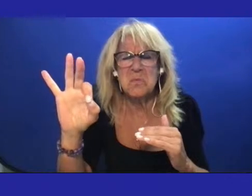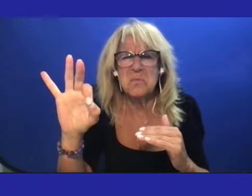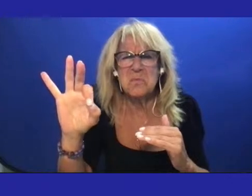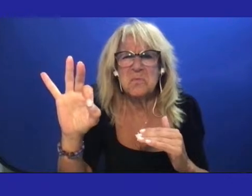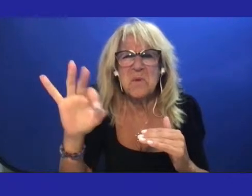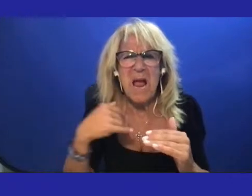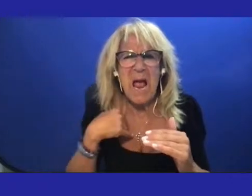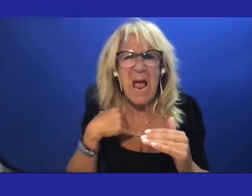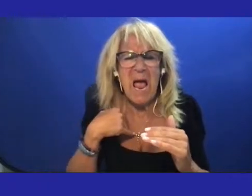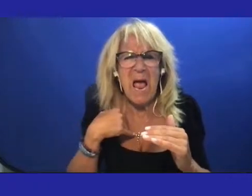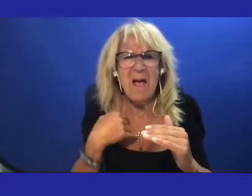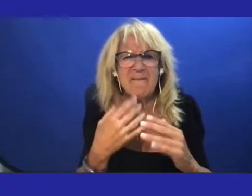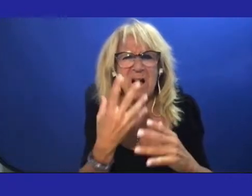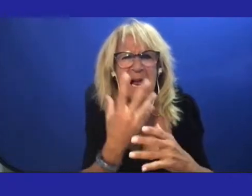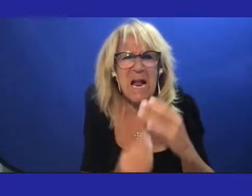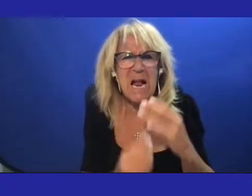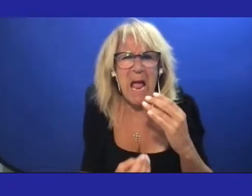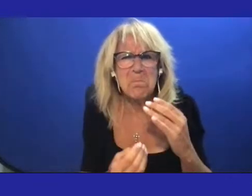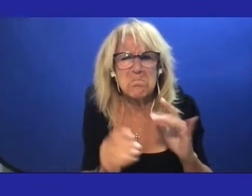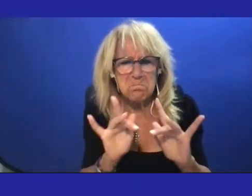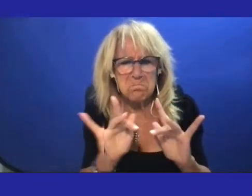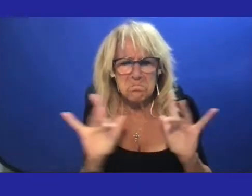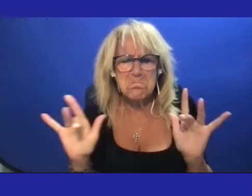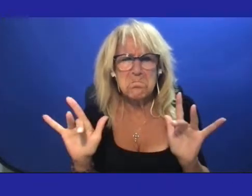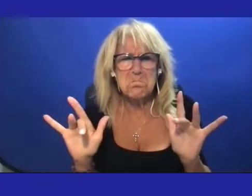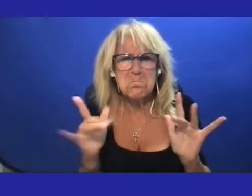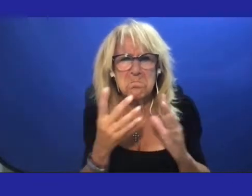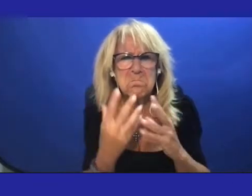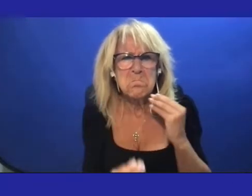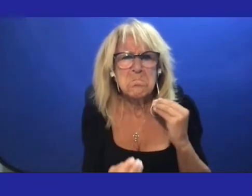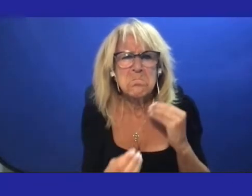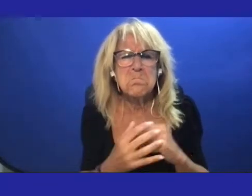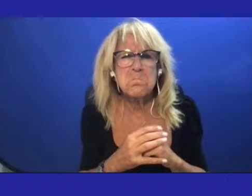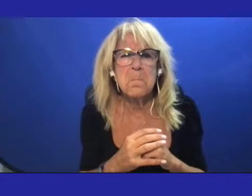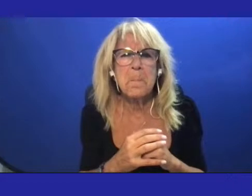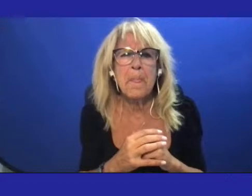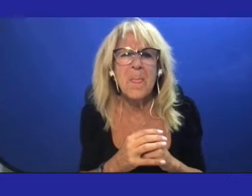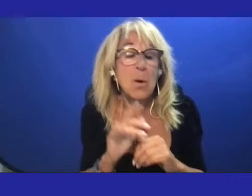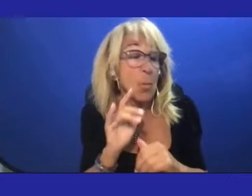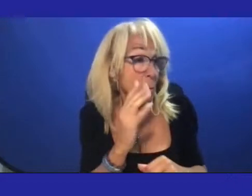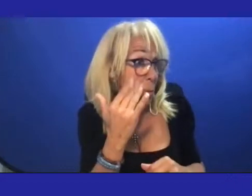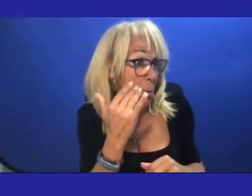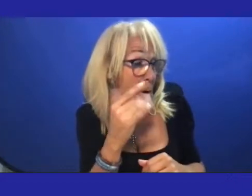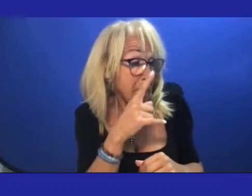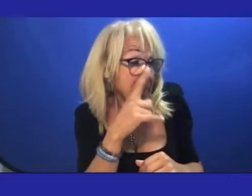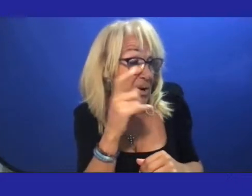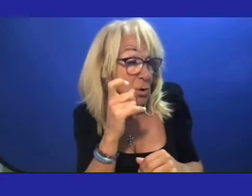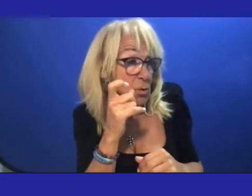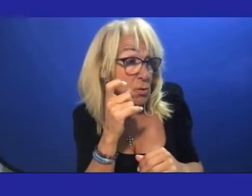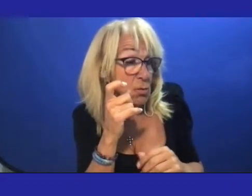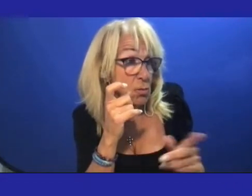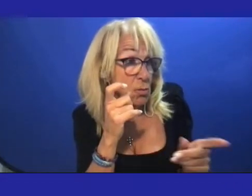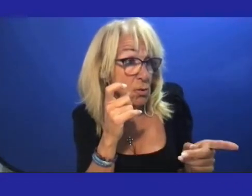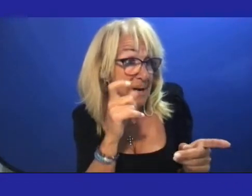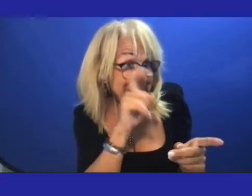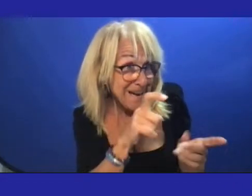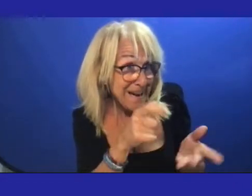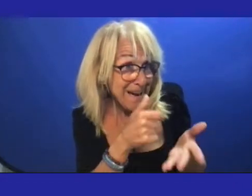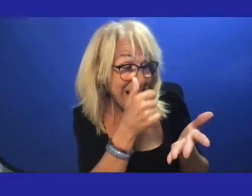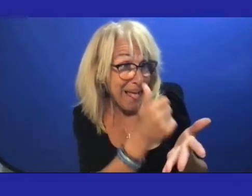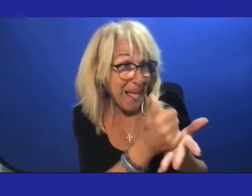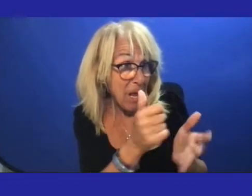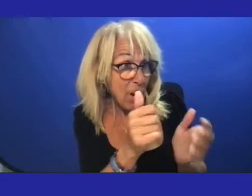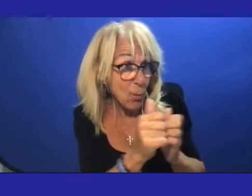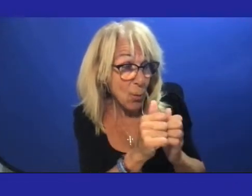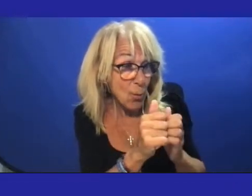that I'm able to say. Is that because do they need help with the navigator